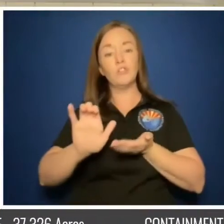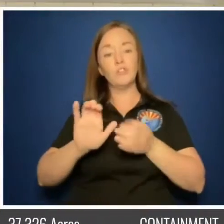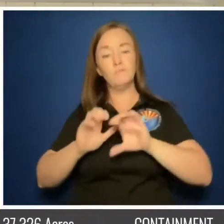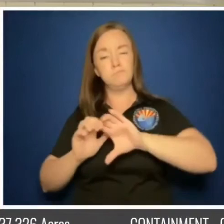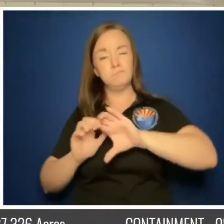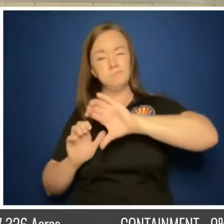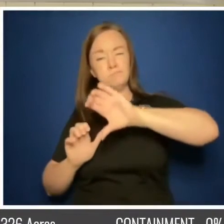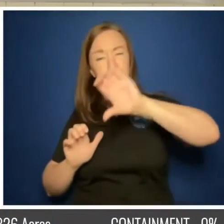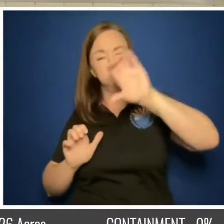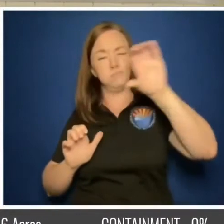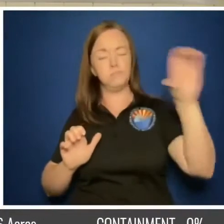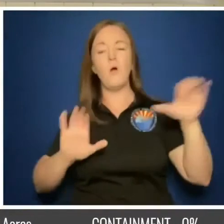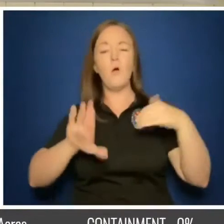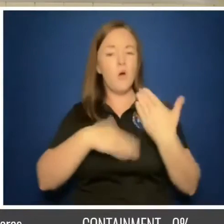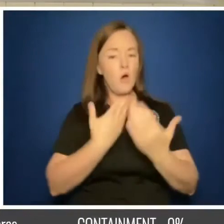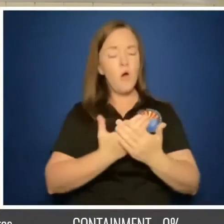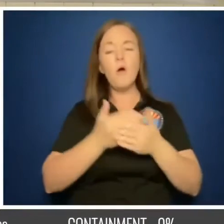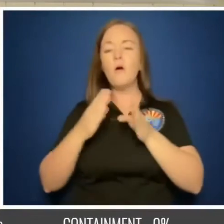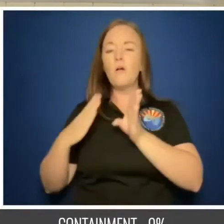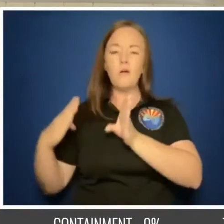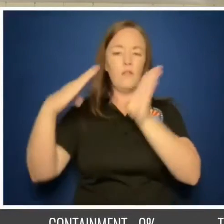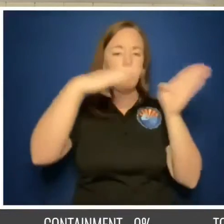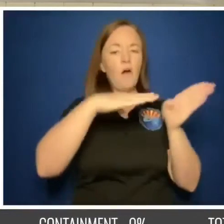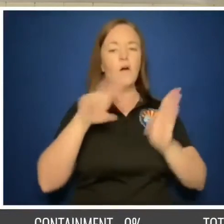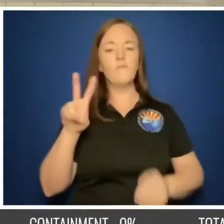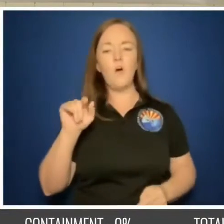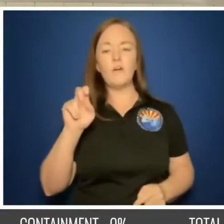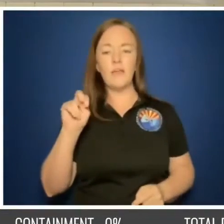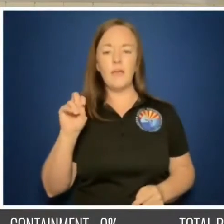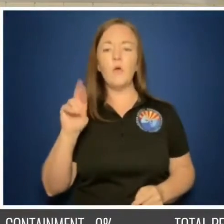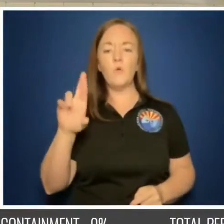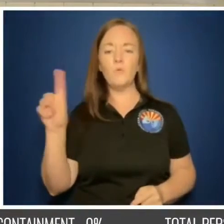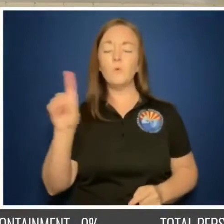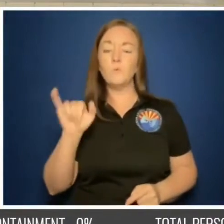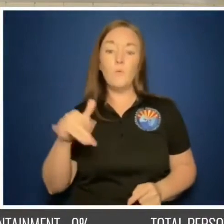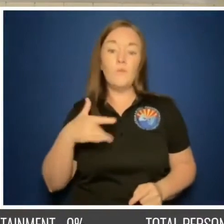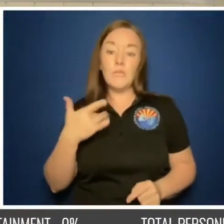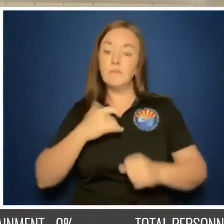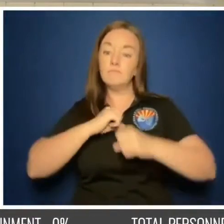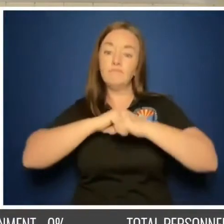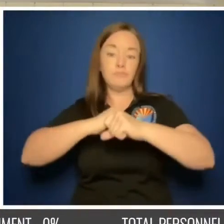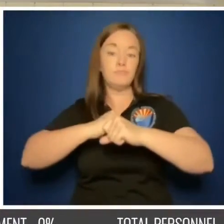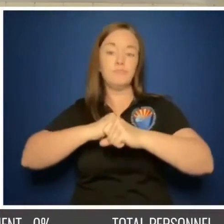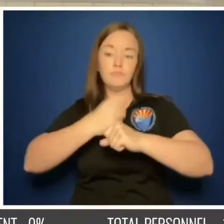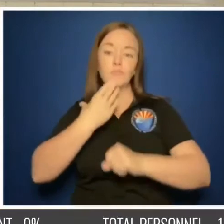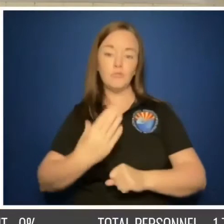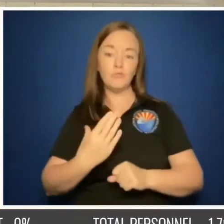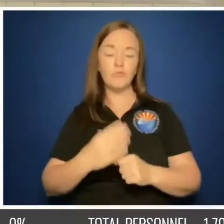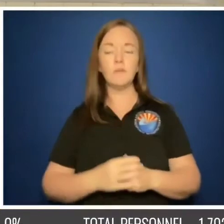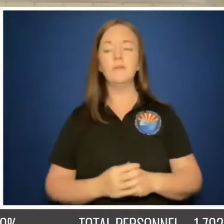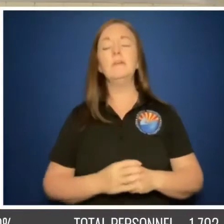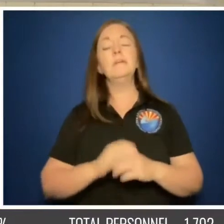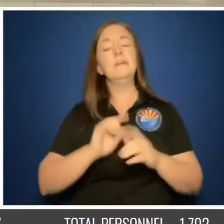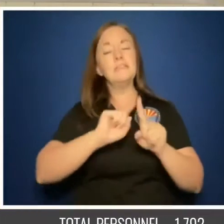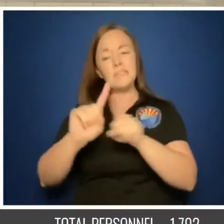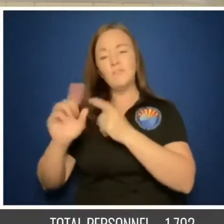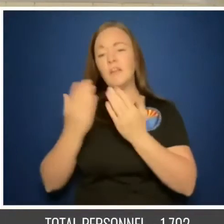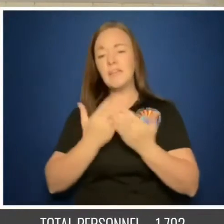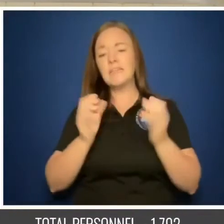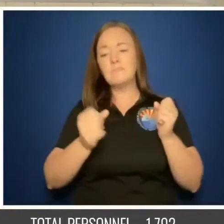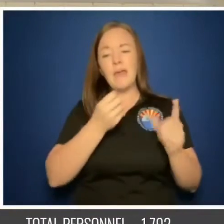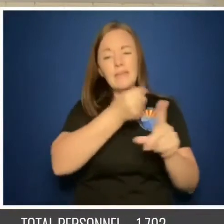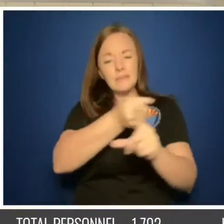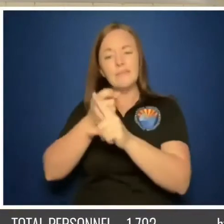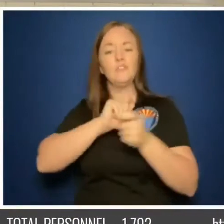out here in the Volcano Road. So I think that's pretty solid. Weather, a lot of things can dictate changing that. So we're just